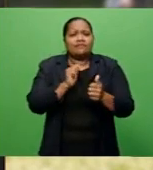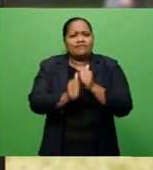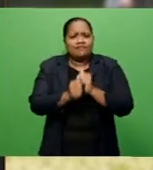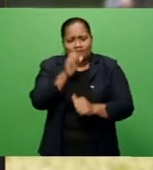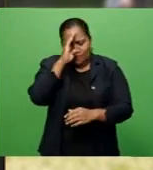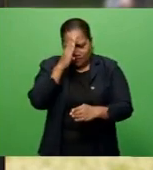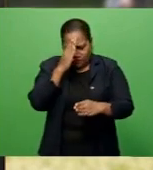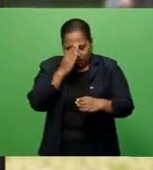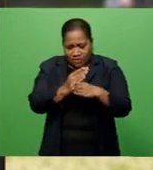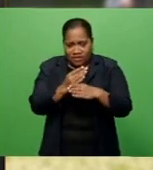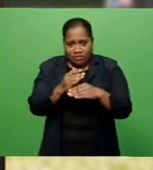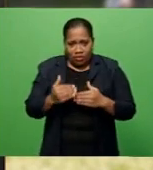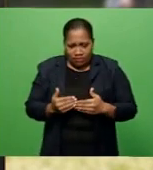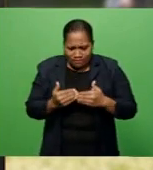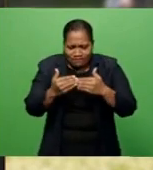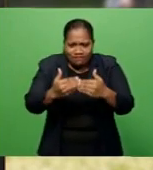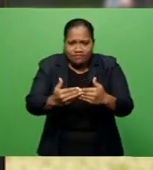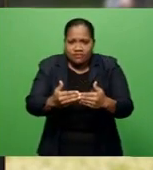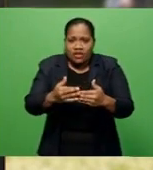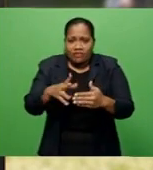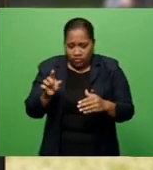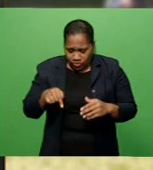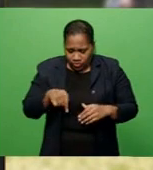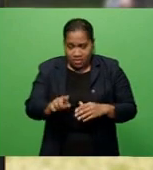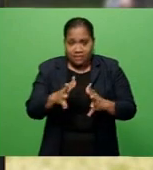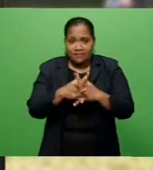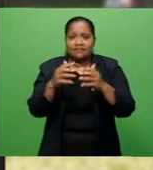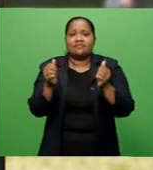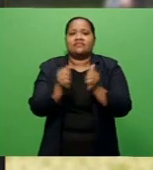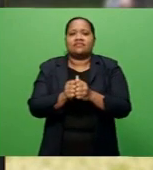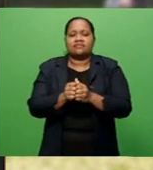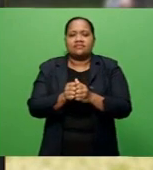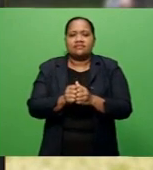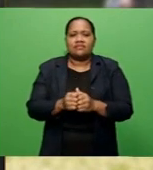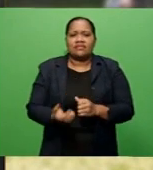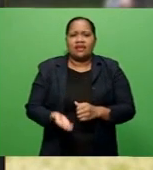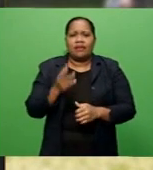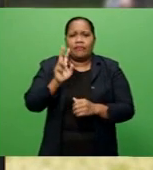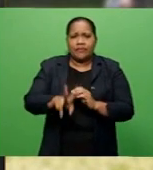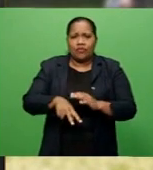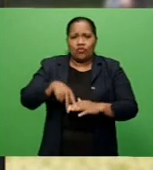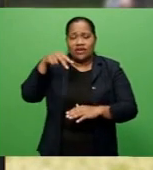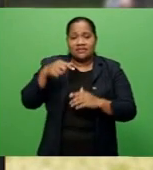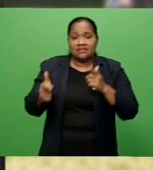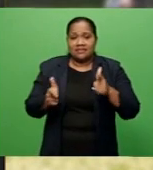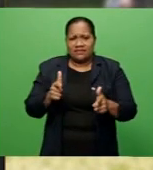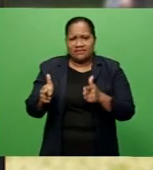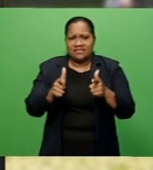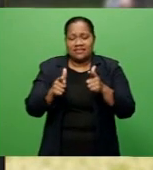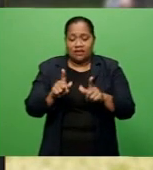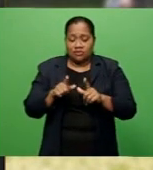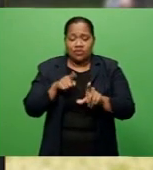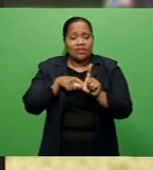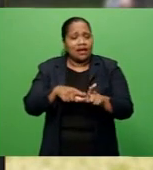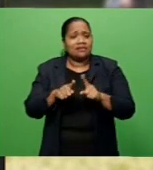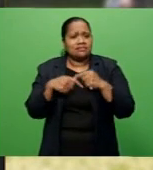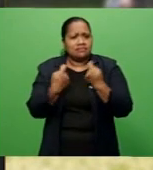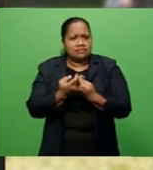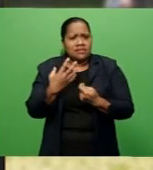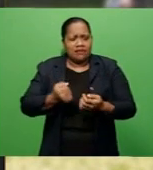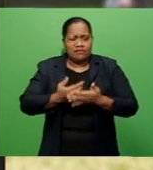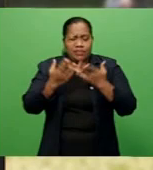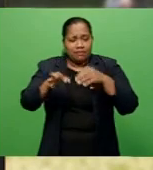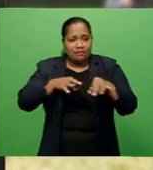further in this weekend's Mobile Uprising Sevens. The young team has been turning heads in major tournaments locally and has big plans for the